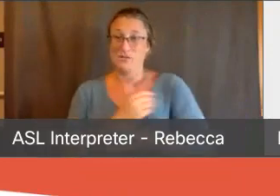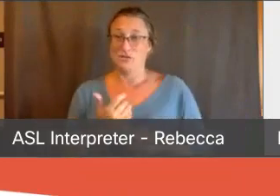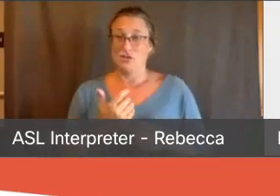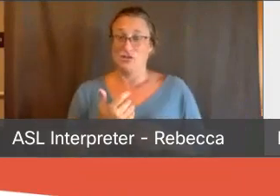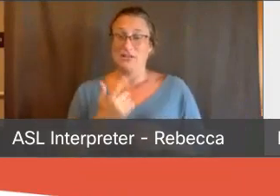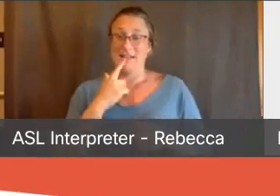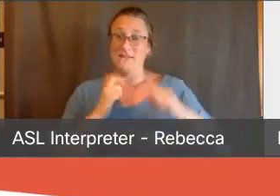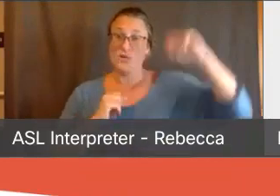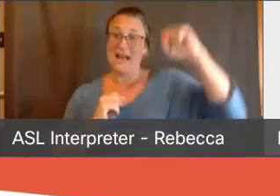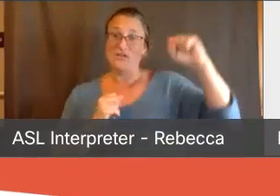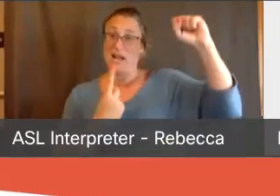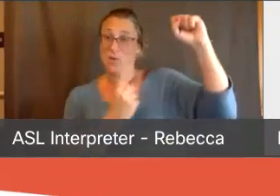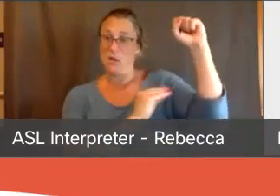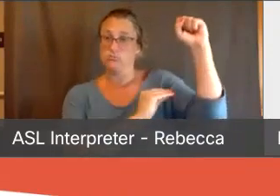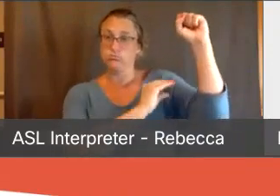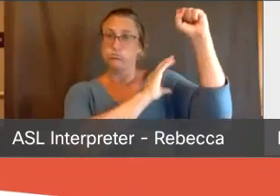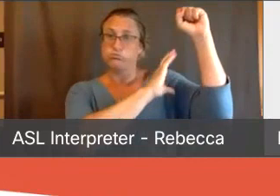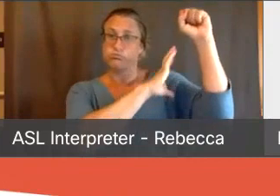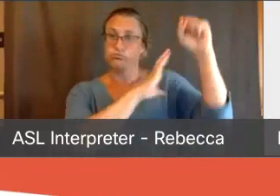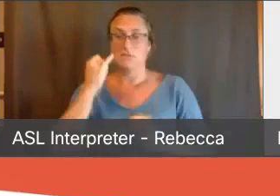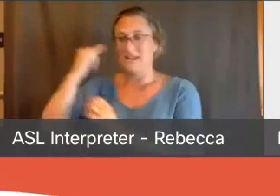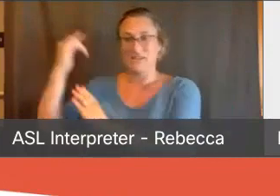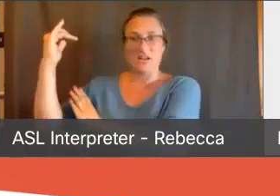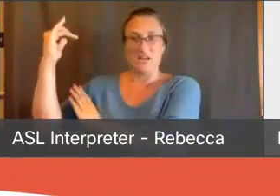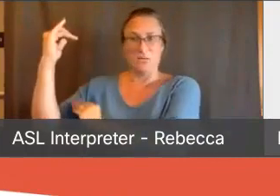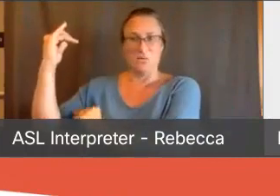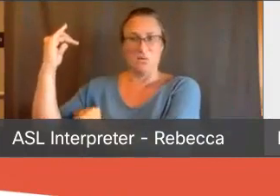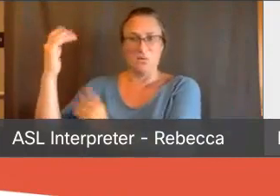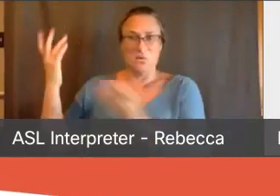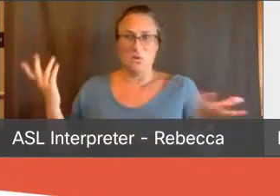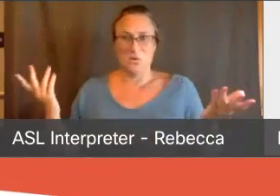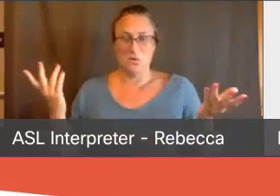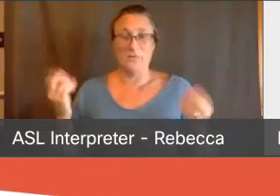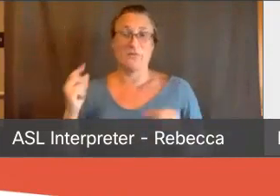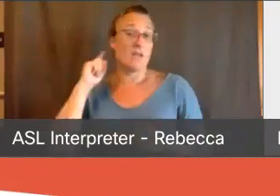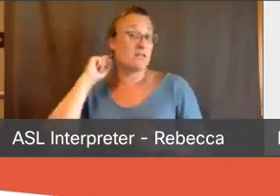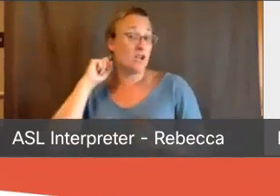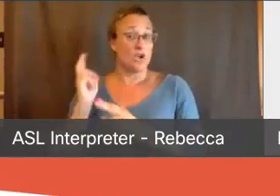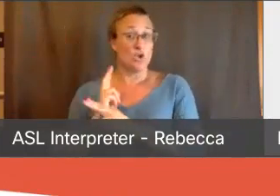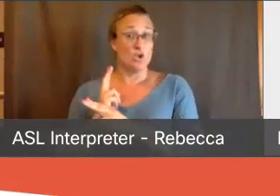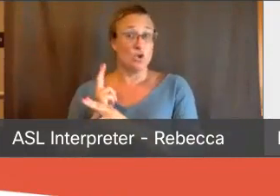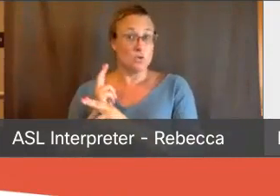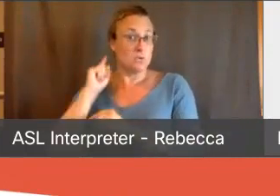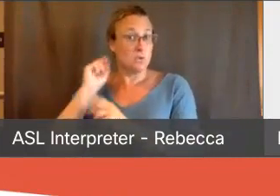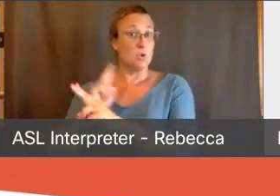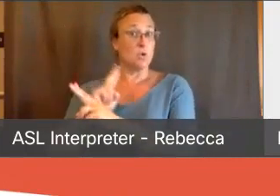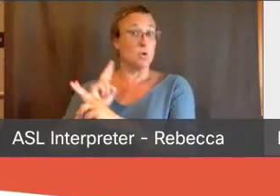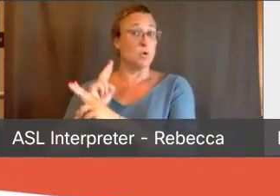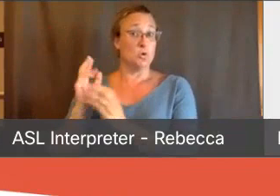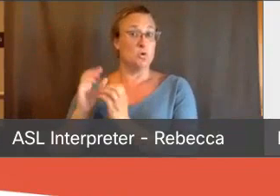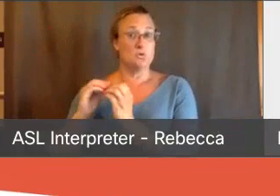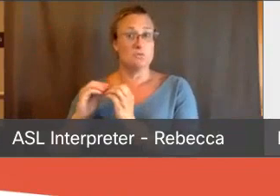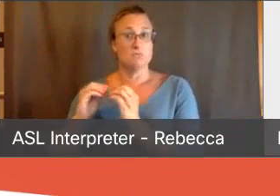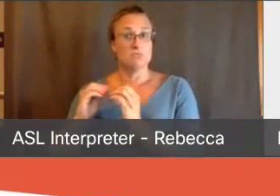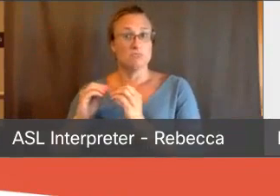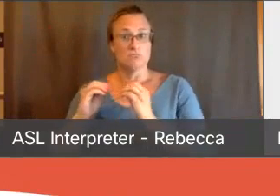gets. And so the brain is the same way. The more we use the back part of our brain, the stronger it gets. And the less we use the front part